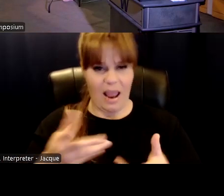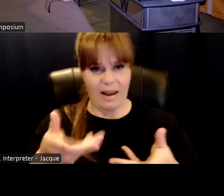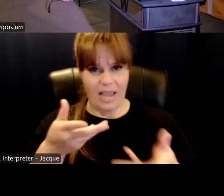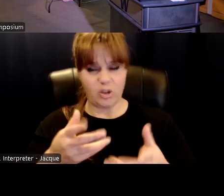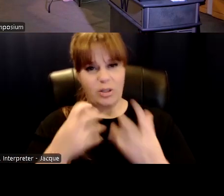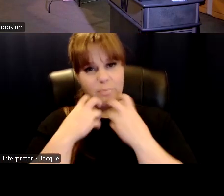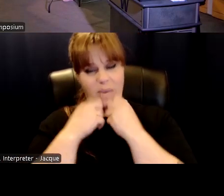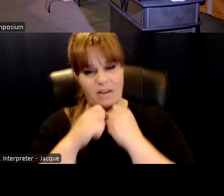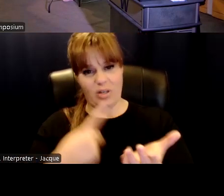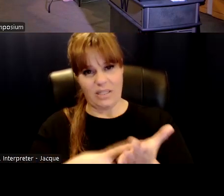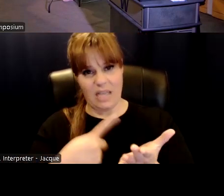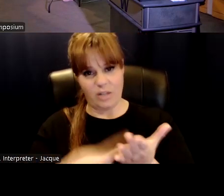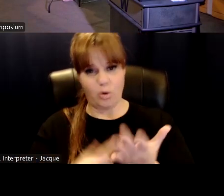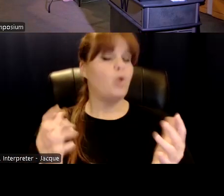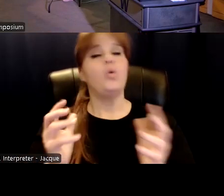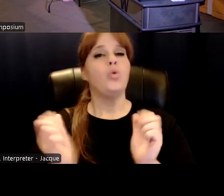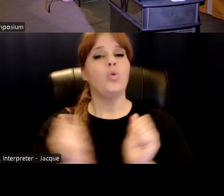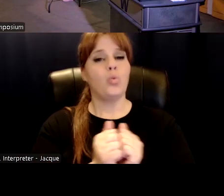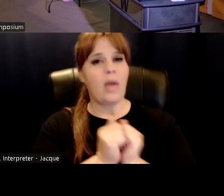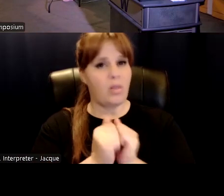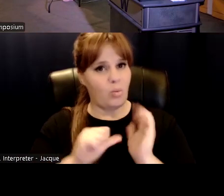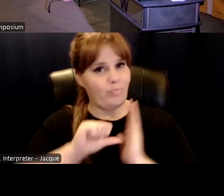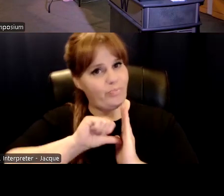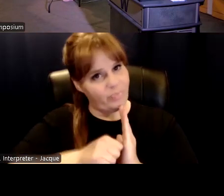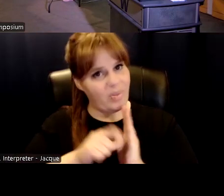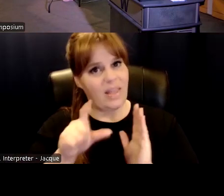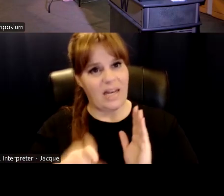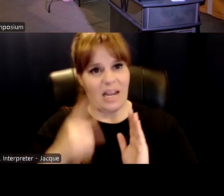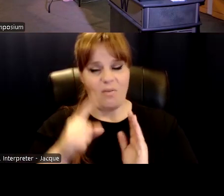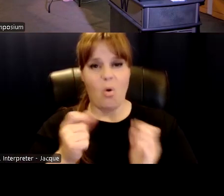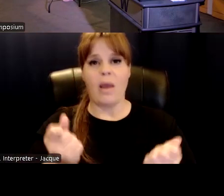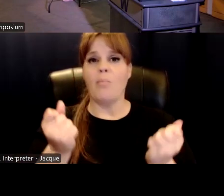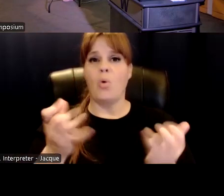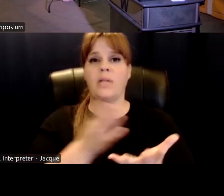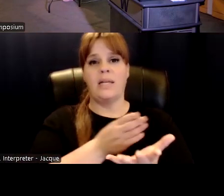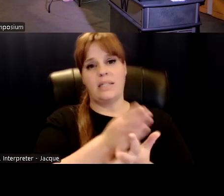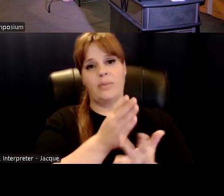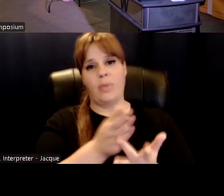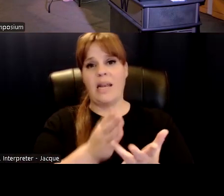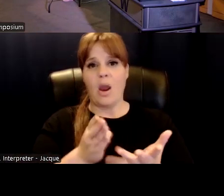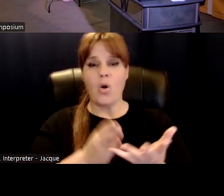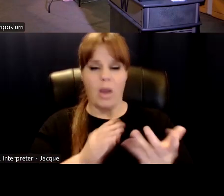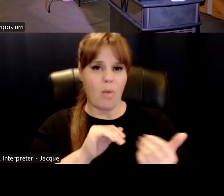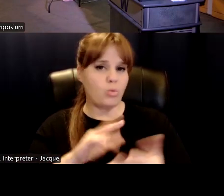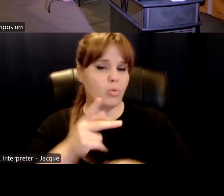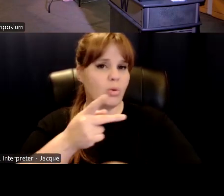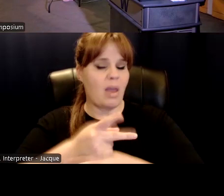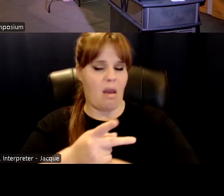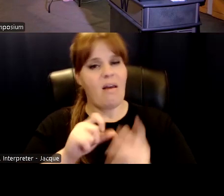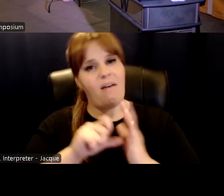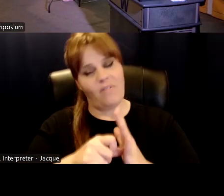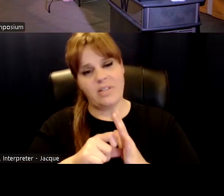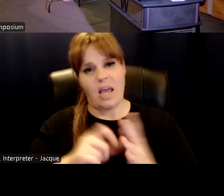discussions. Together, we've highlighted the need for a multidisciplinary approach to care, emphasizing collaboration